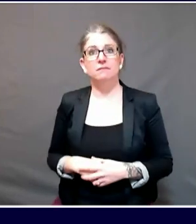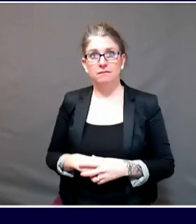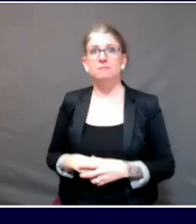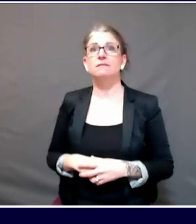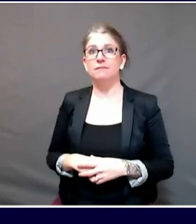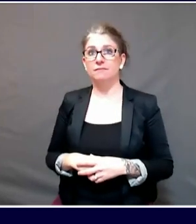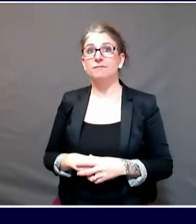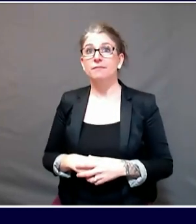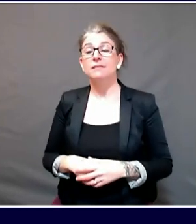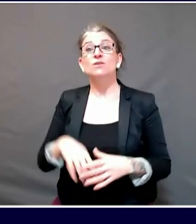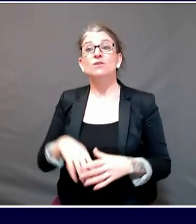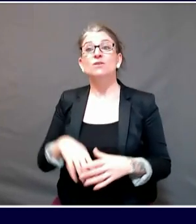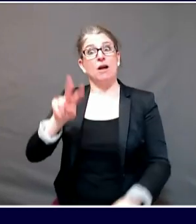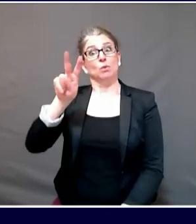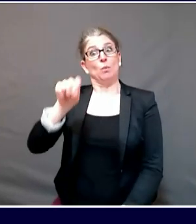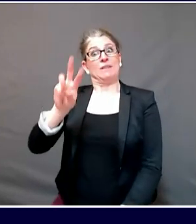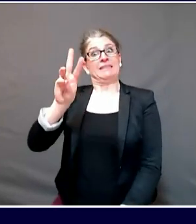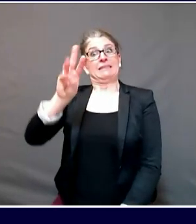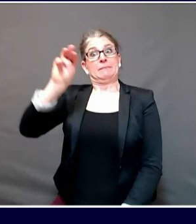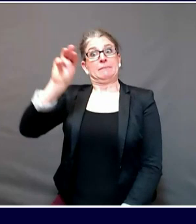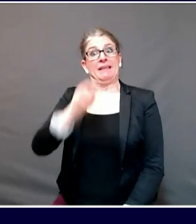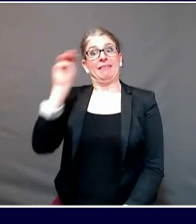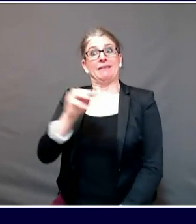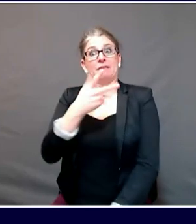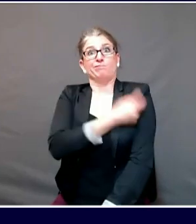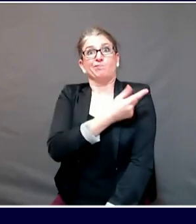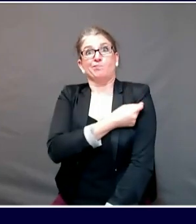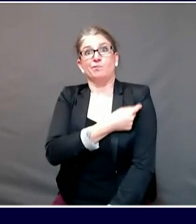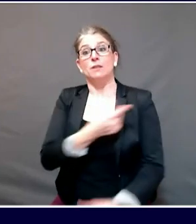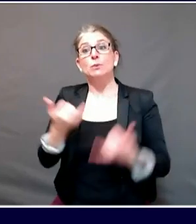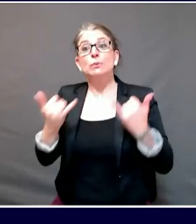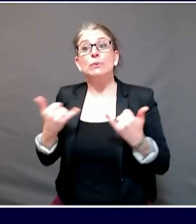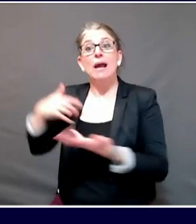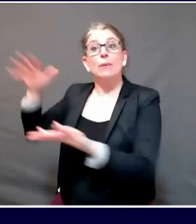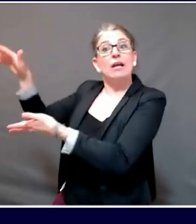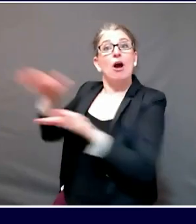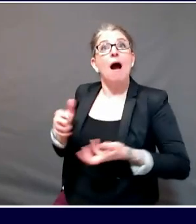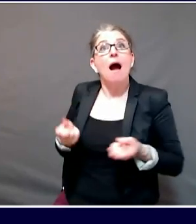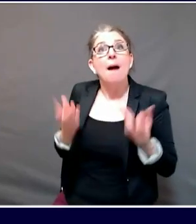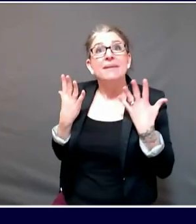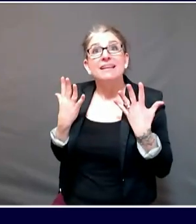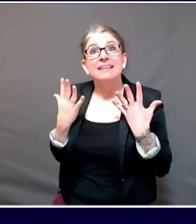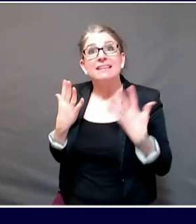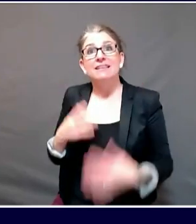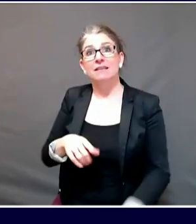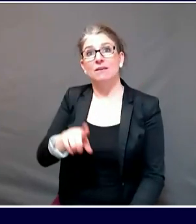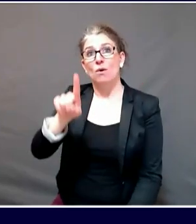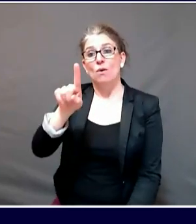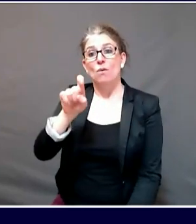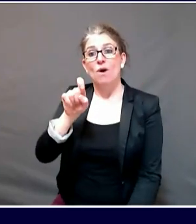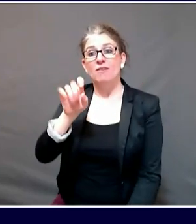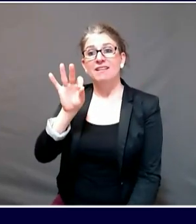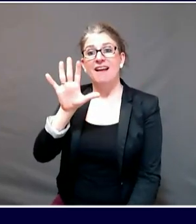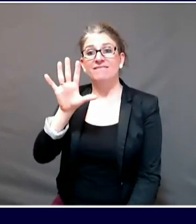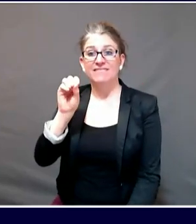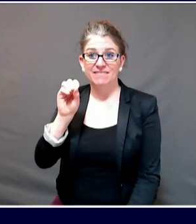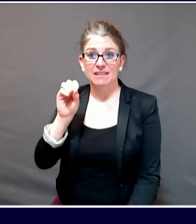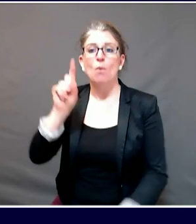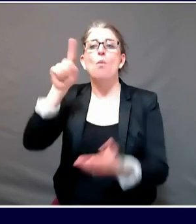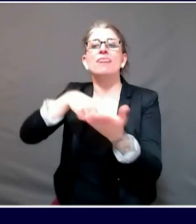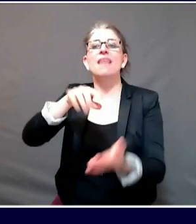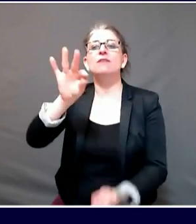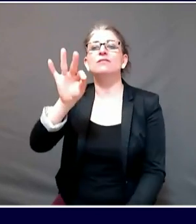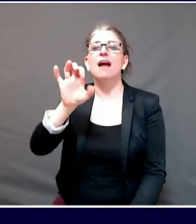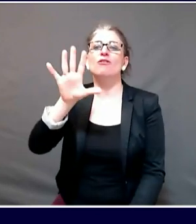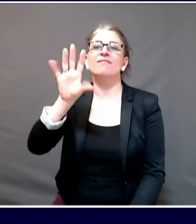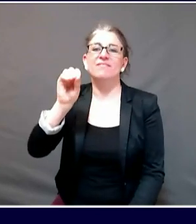on the trees begin thawing in the spring, we all know, even when we see that it will be many